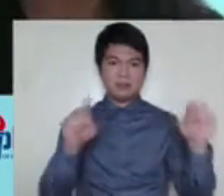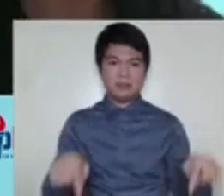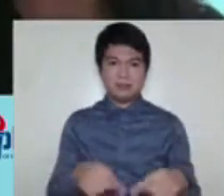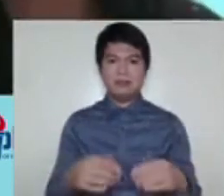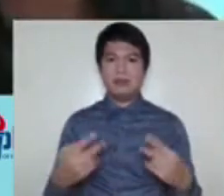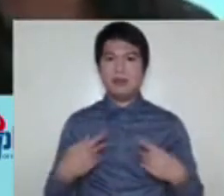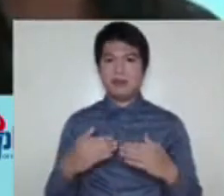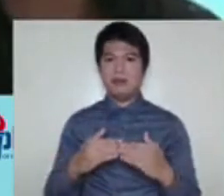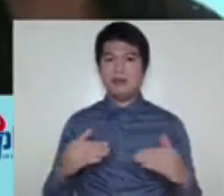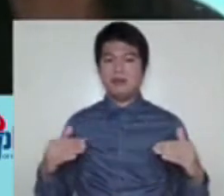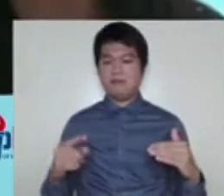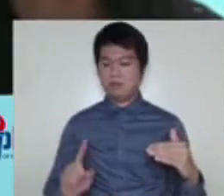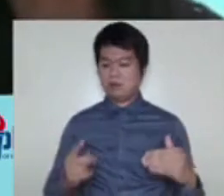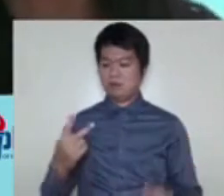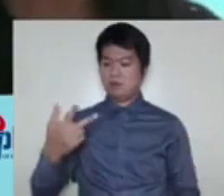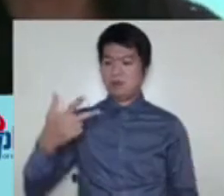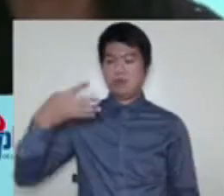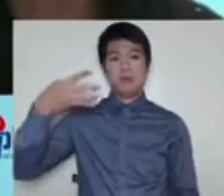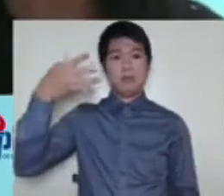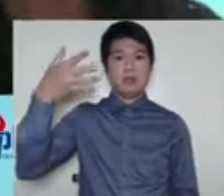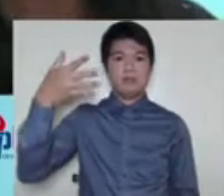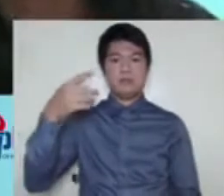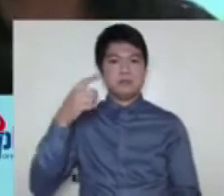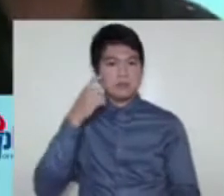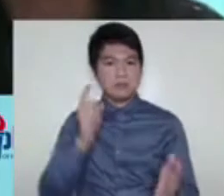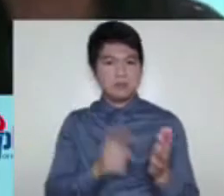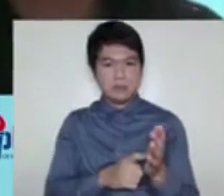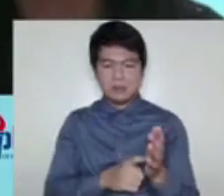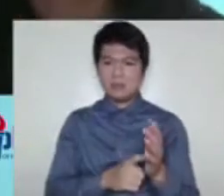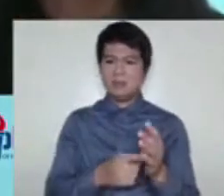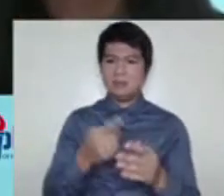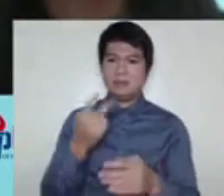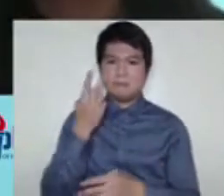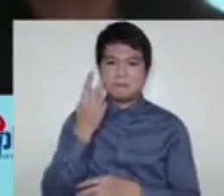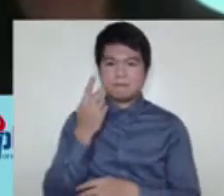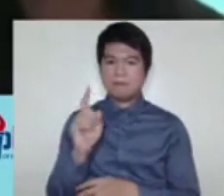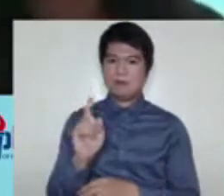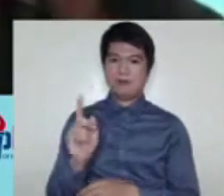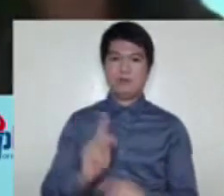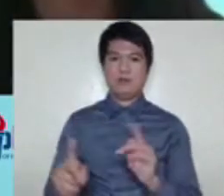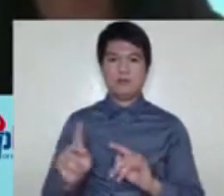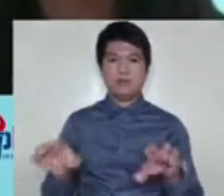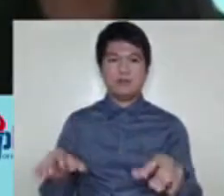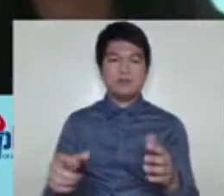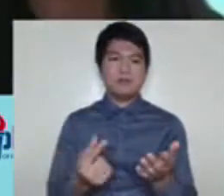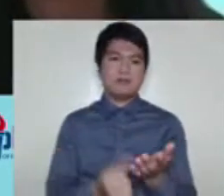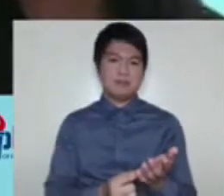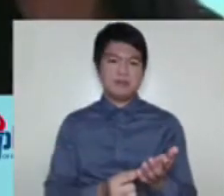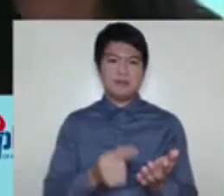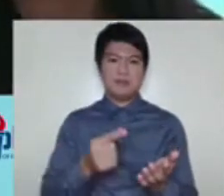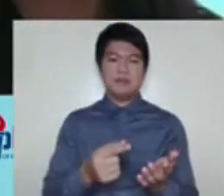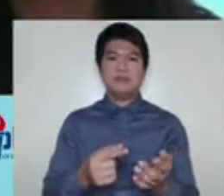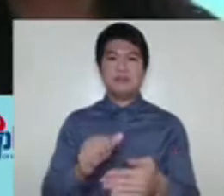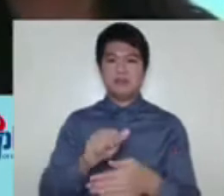5 to determine your performance or your grade in the accomplishment of the TRF. So